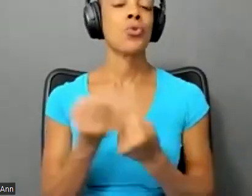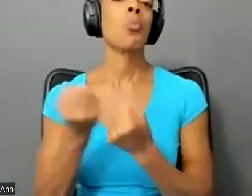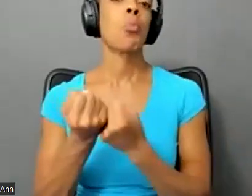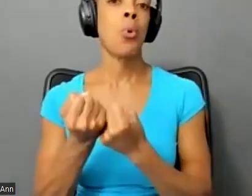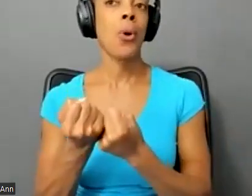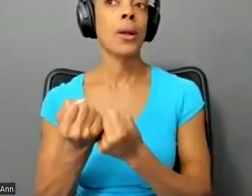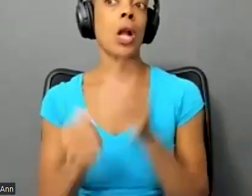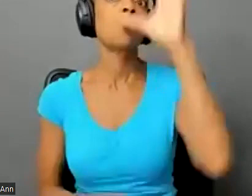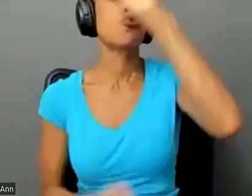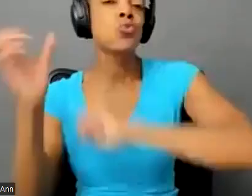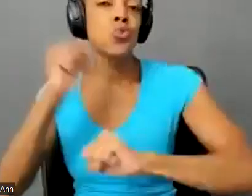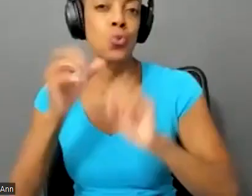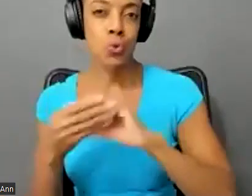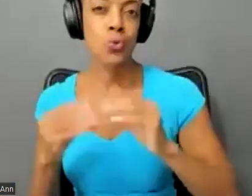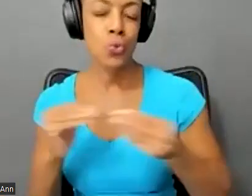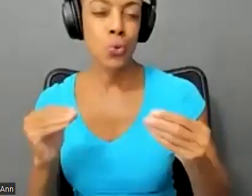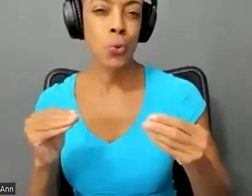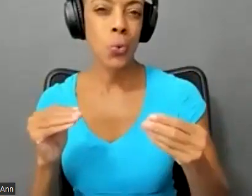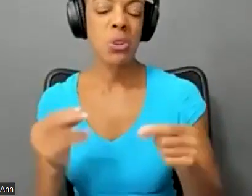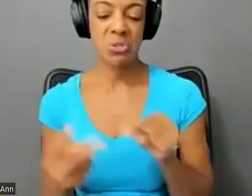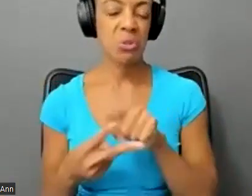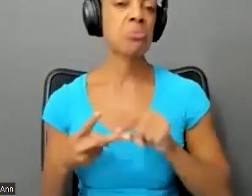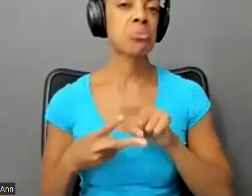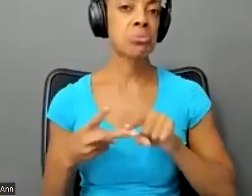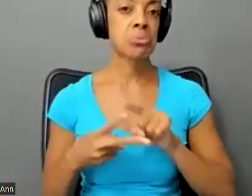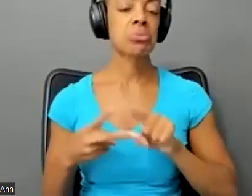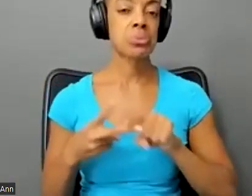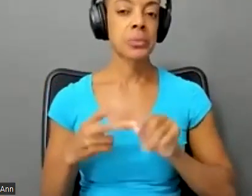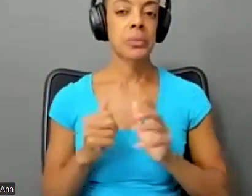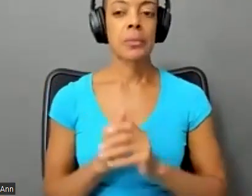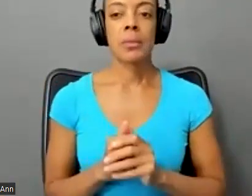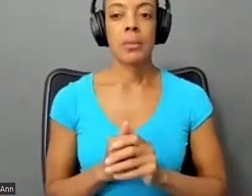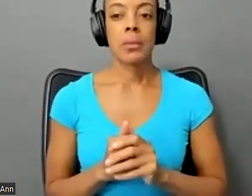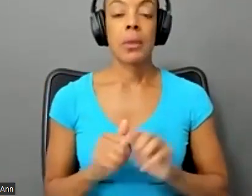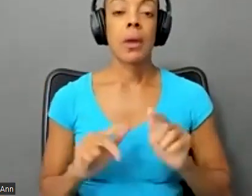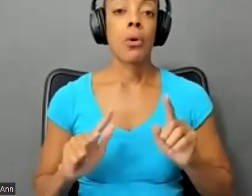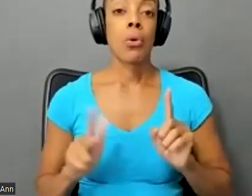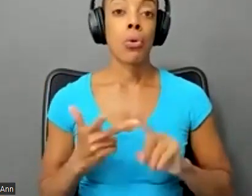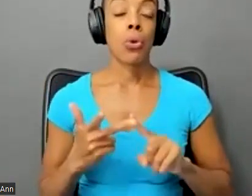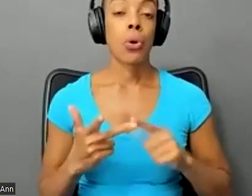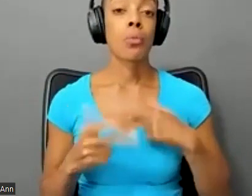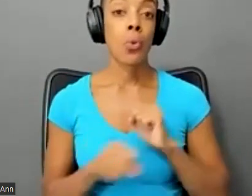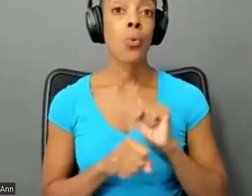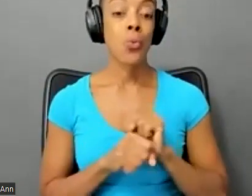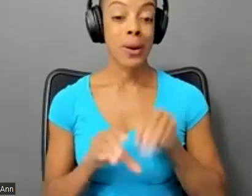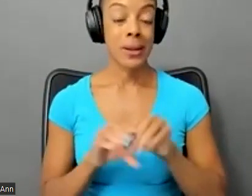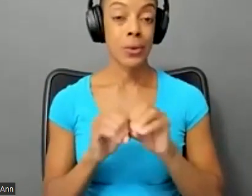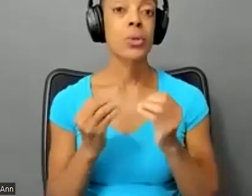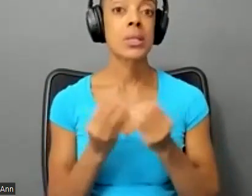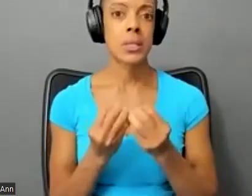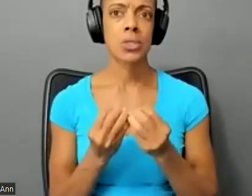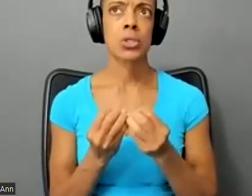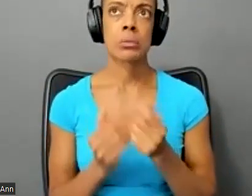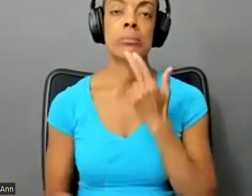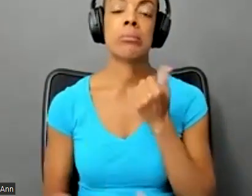story. So I think those are the 2 things that I would do. And the third thing that I would do, having worked in an organization which had very little